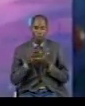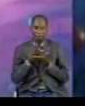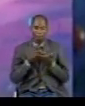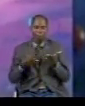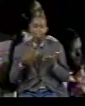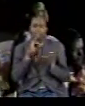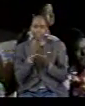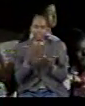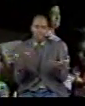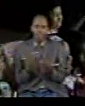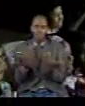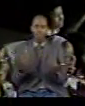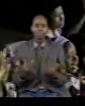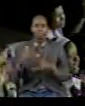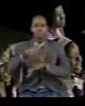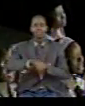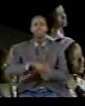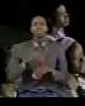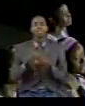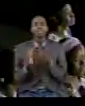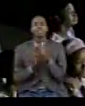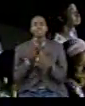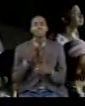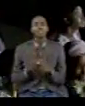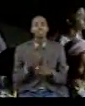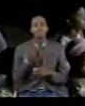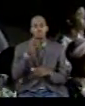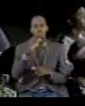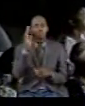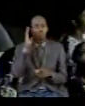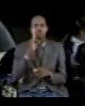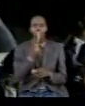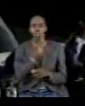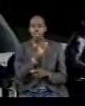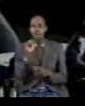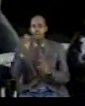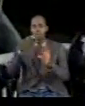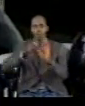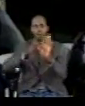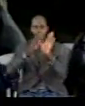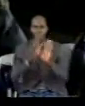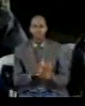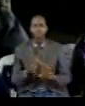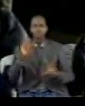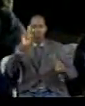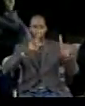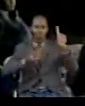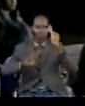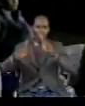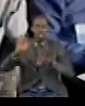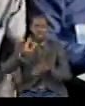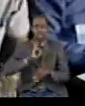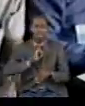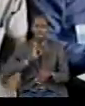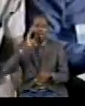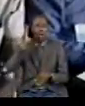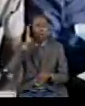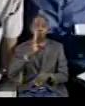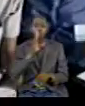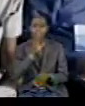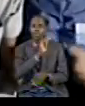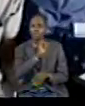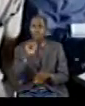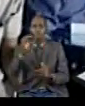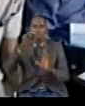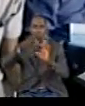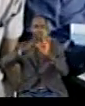tonight. You'll be a partaker. I will be a partaker.